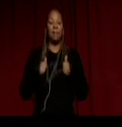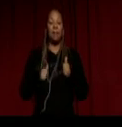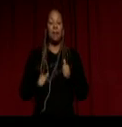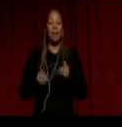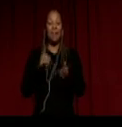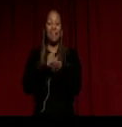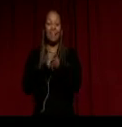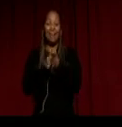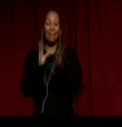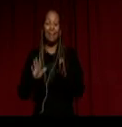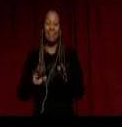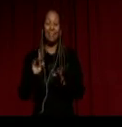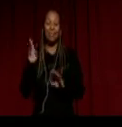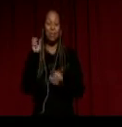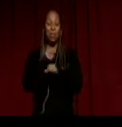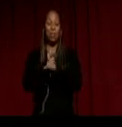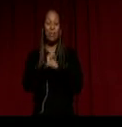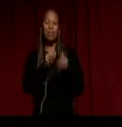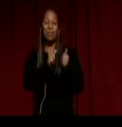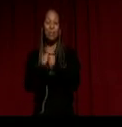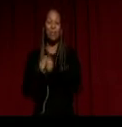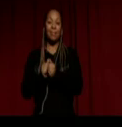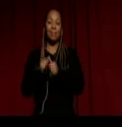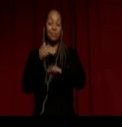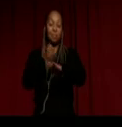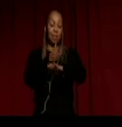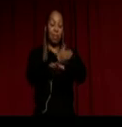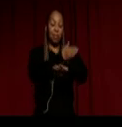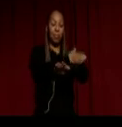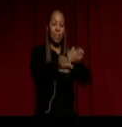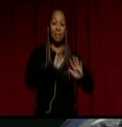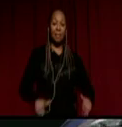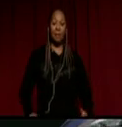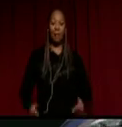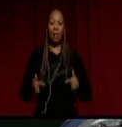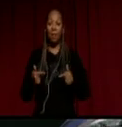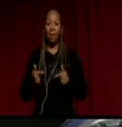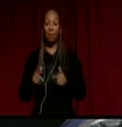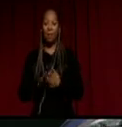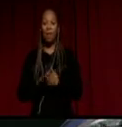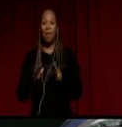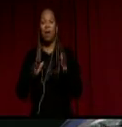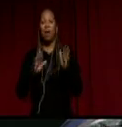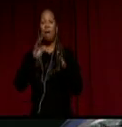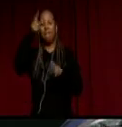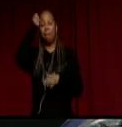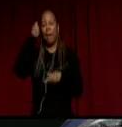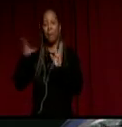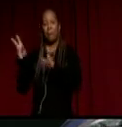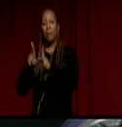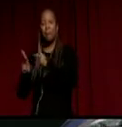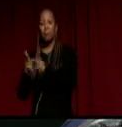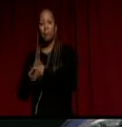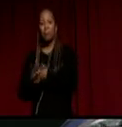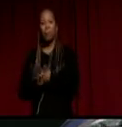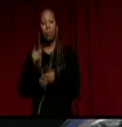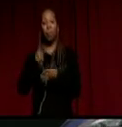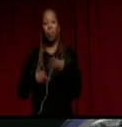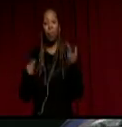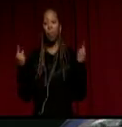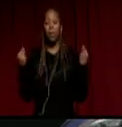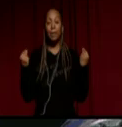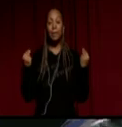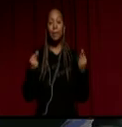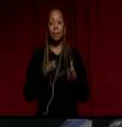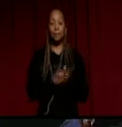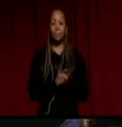African-American doctors, that are all working together to increase the life expectancy rate of African-American people? What can be done?